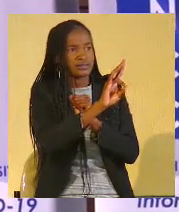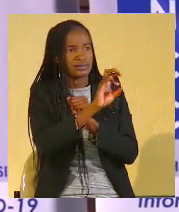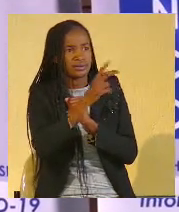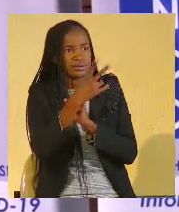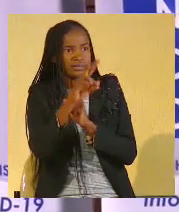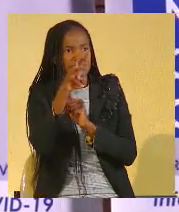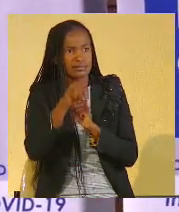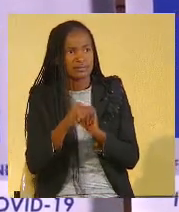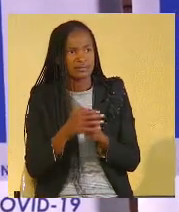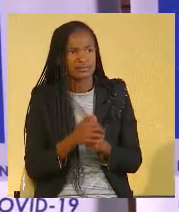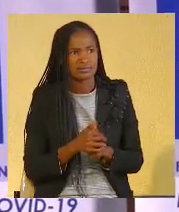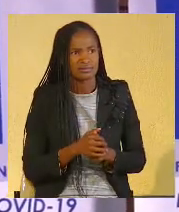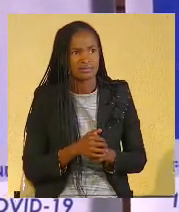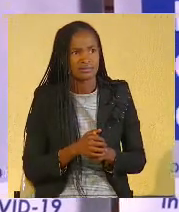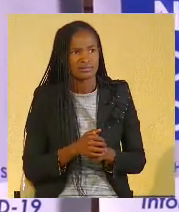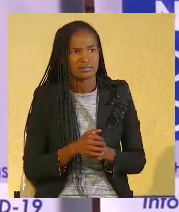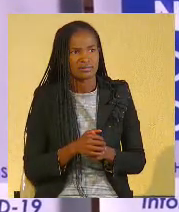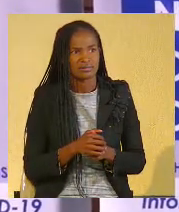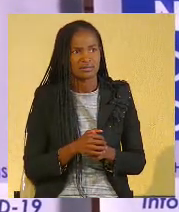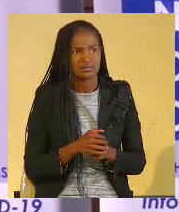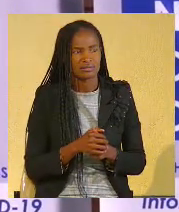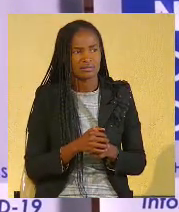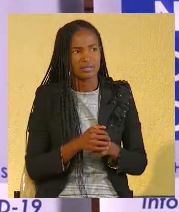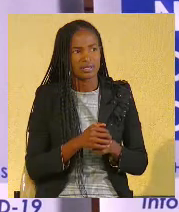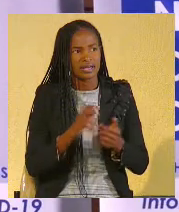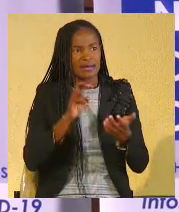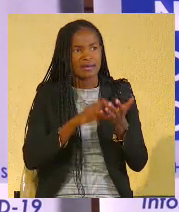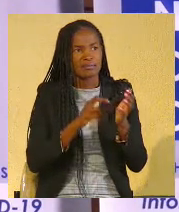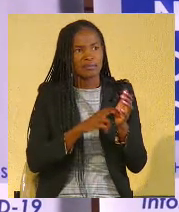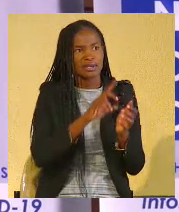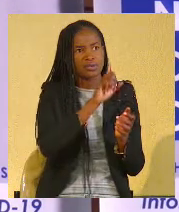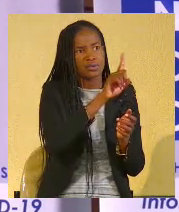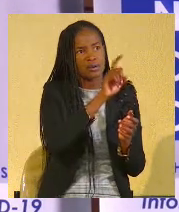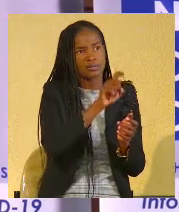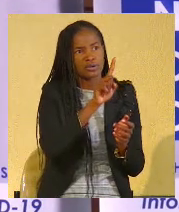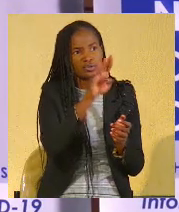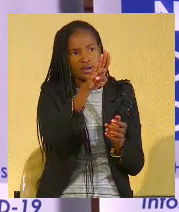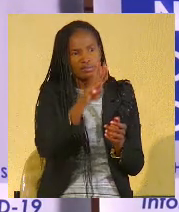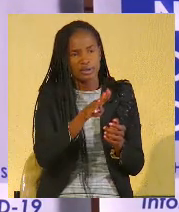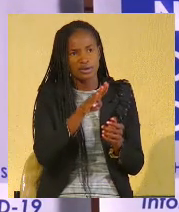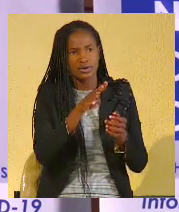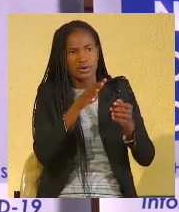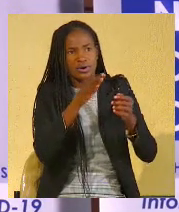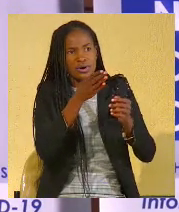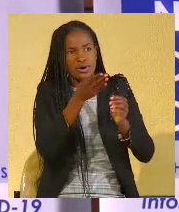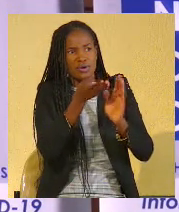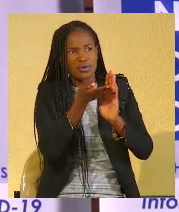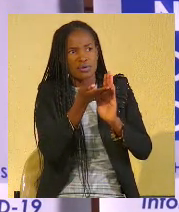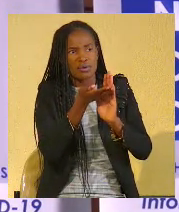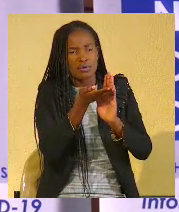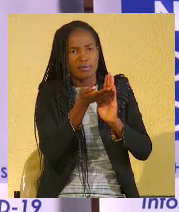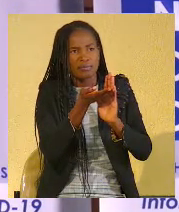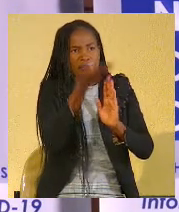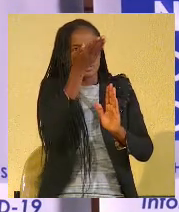million. Is this now in addition to the 1.1 billion that was announced earlier in the first stimulus package, or is it a reduction and you've reduced it